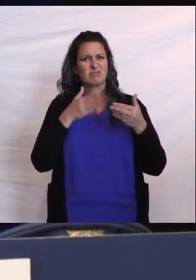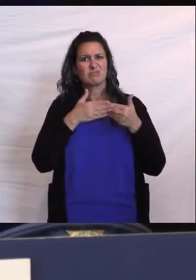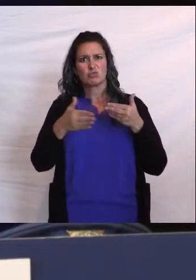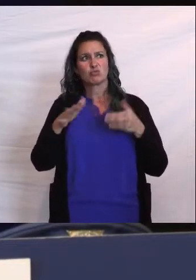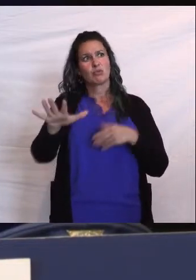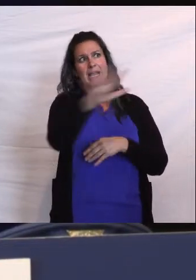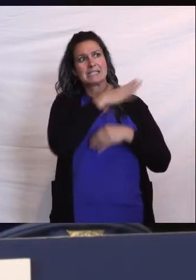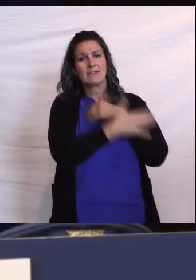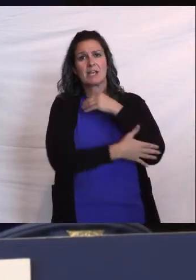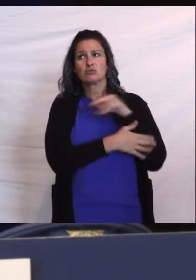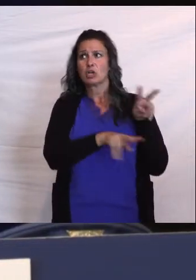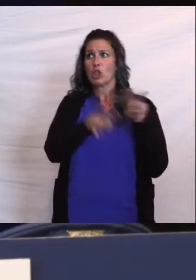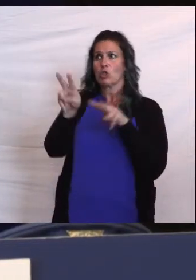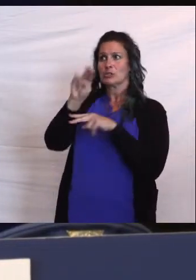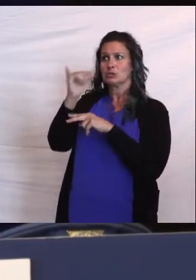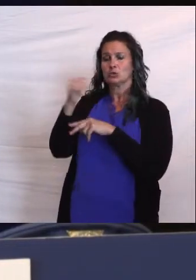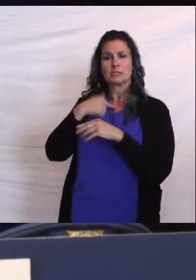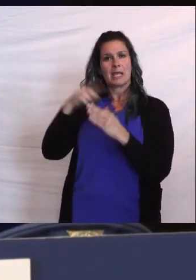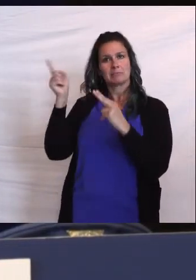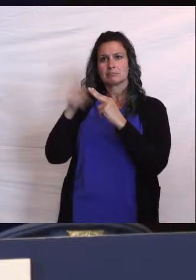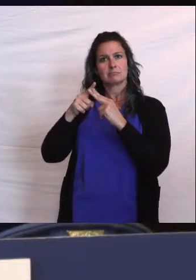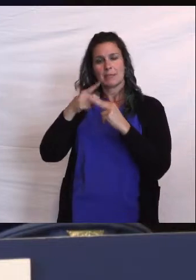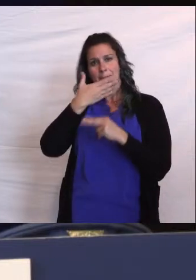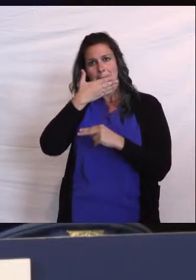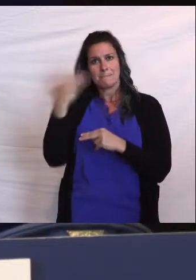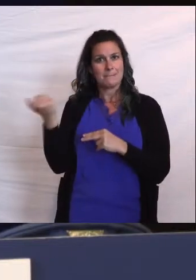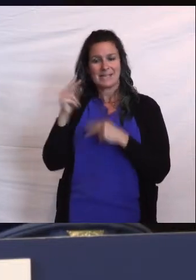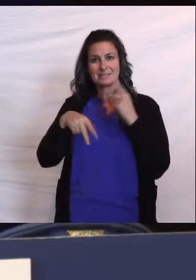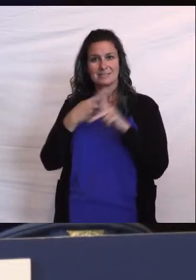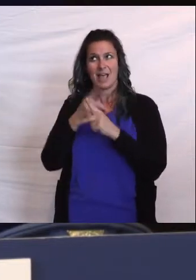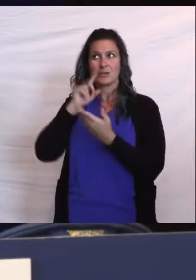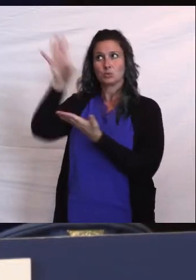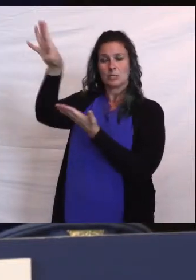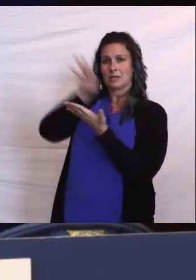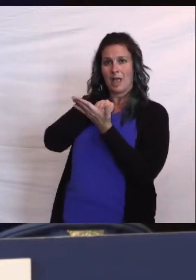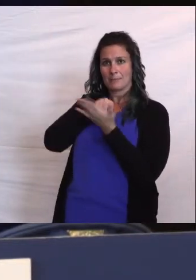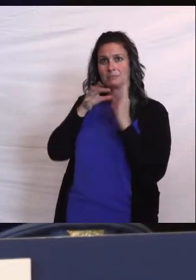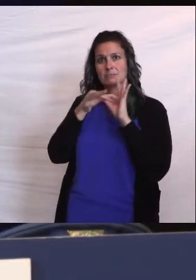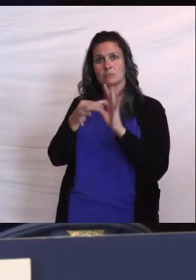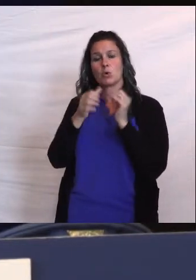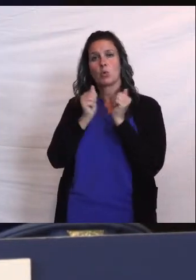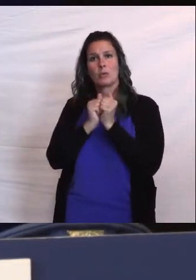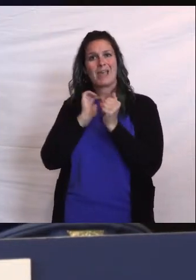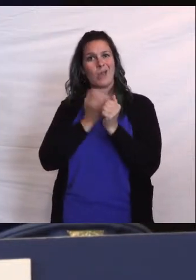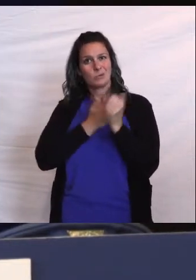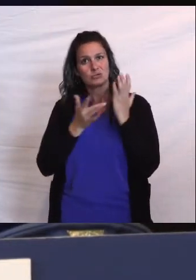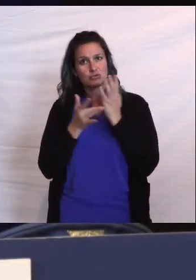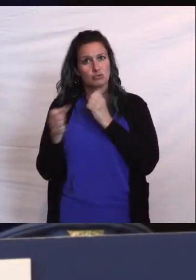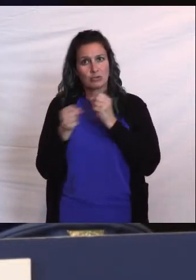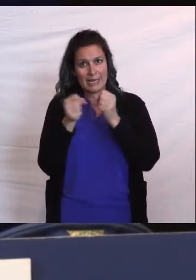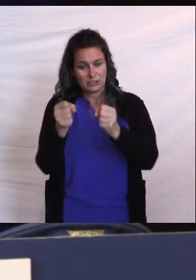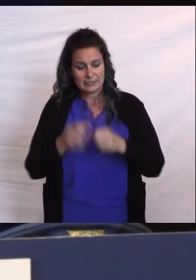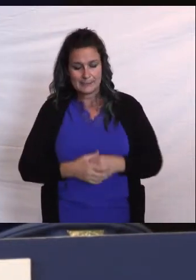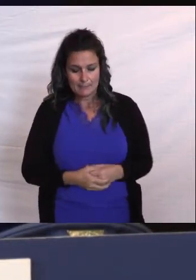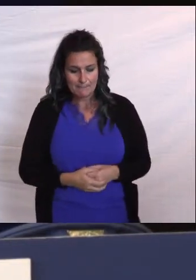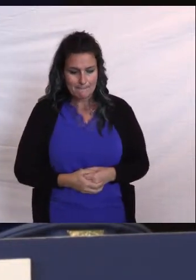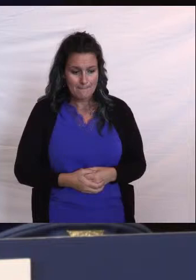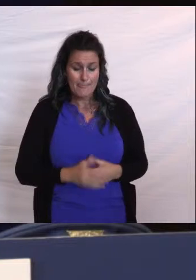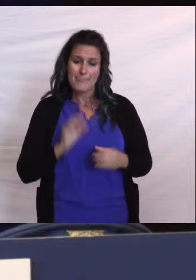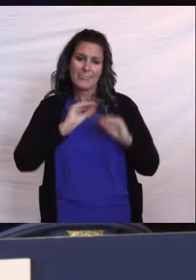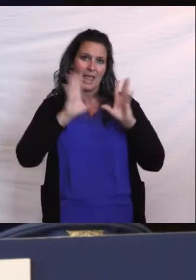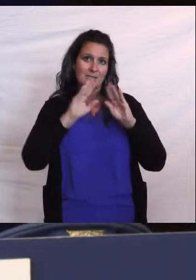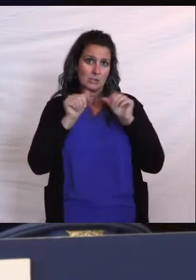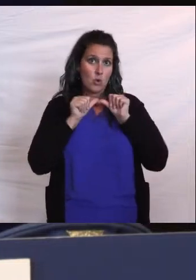to New Jersey as the gold star and a model to be replicated with regards to our strategies, which are obviously